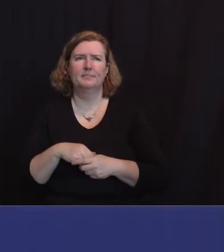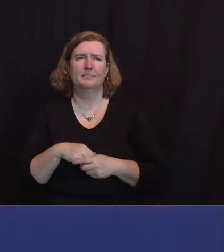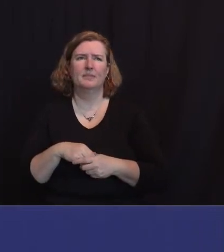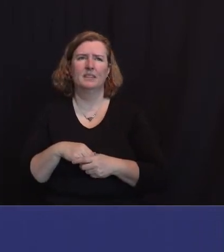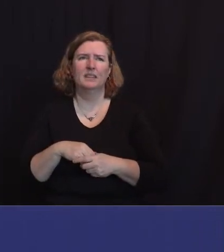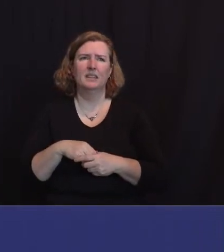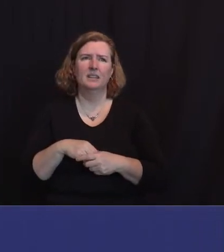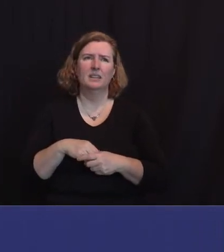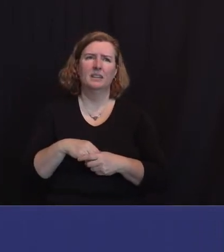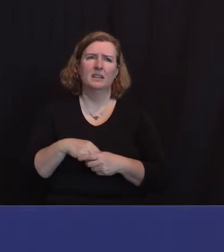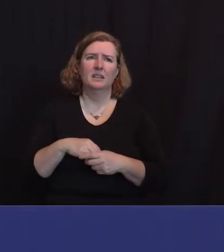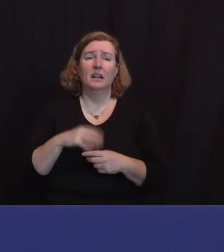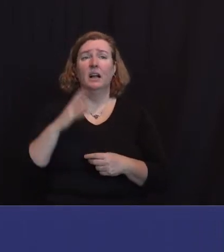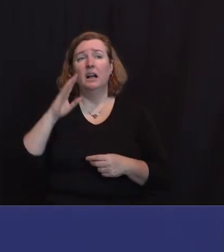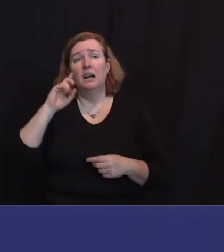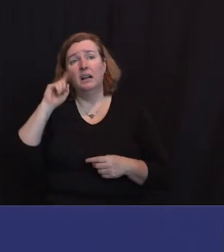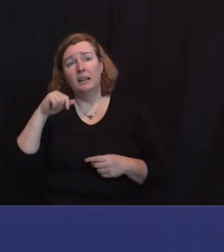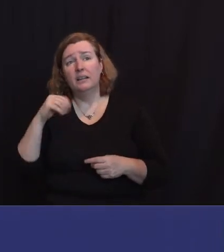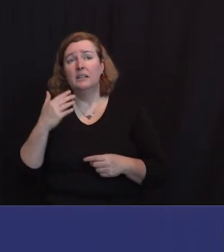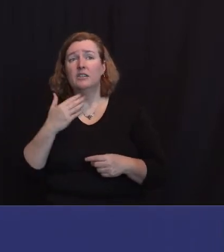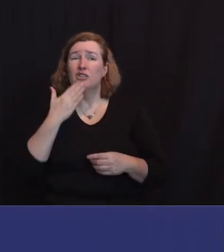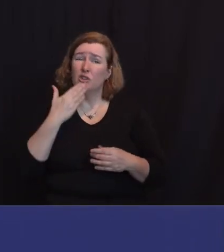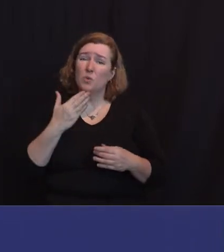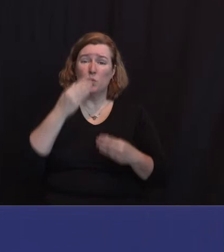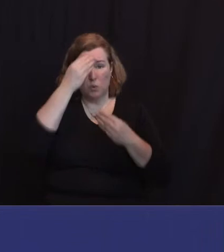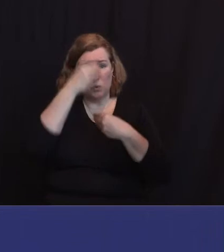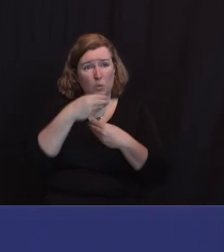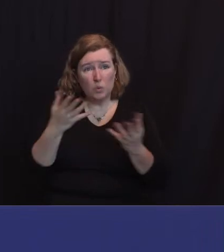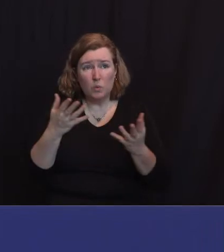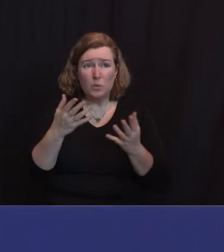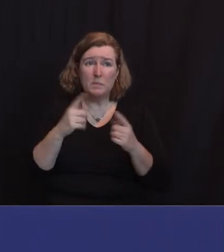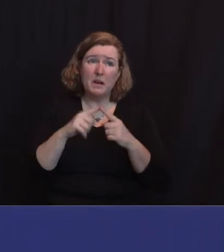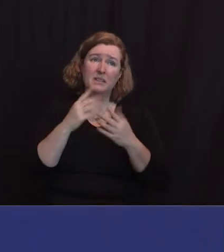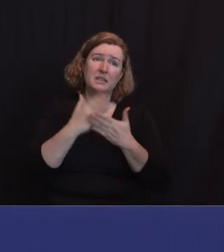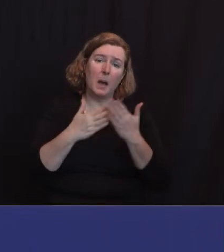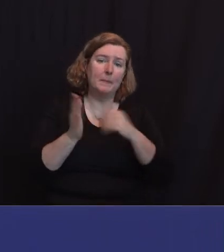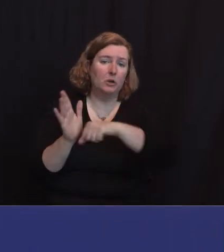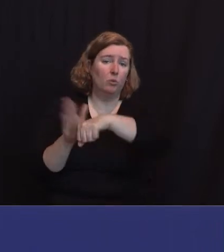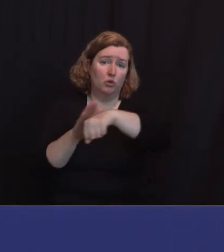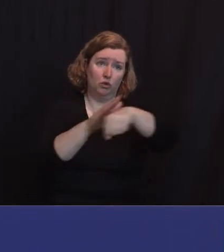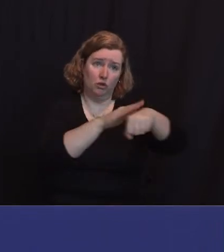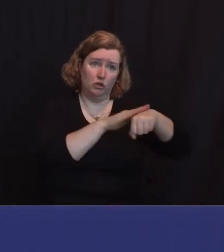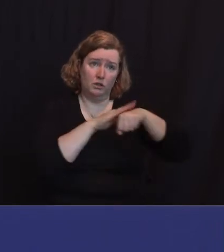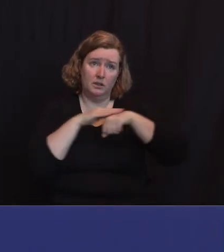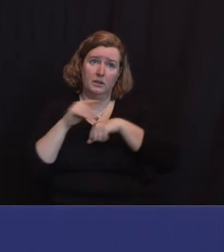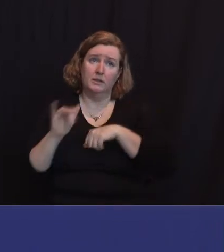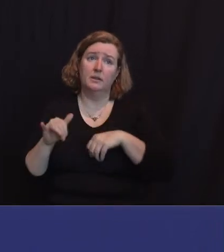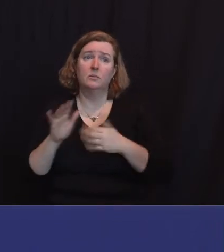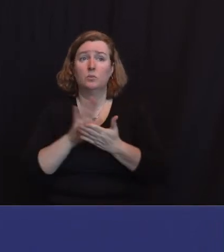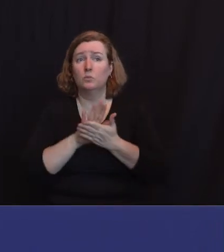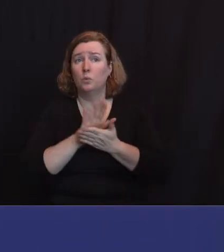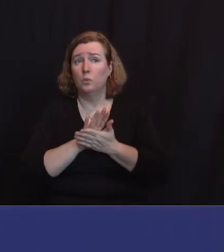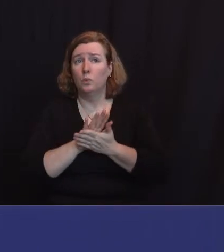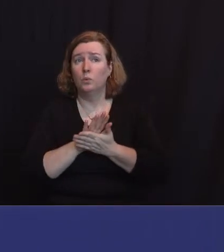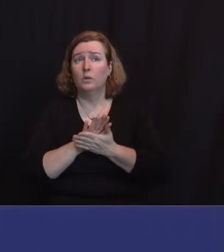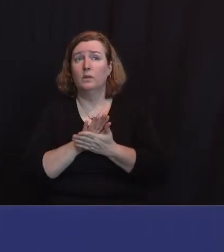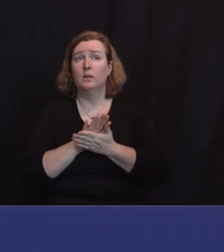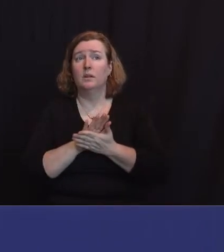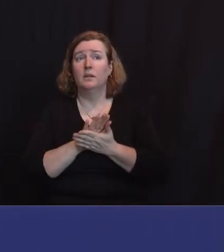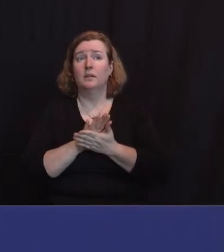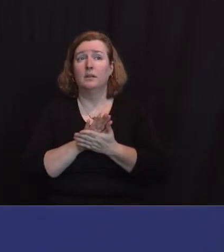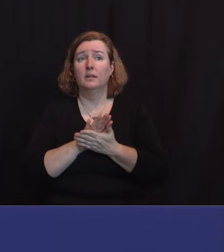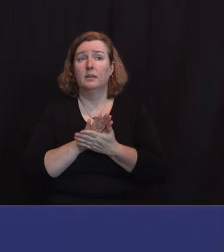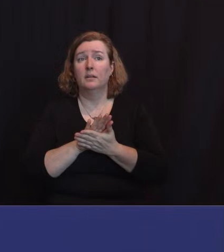is generally good news with the caveat of a couple of communities. This is the waiver, the granting of the waiver from the Biden administration. So